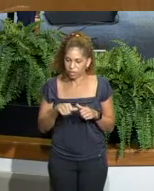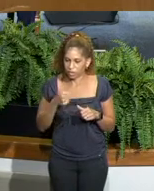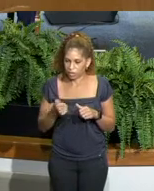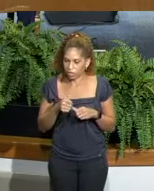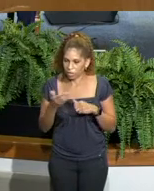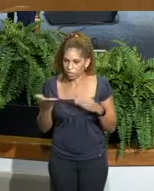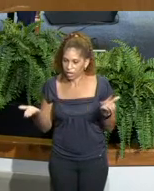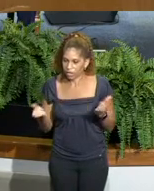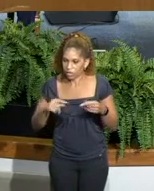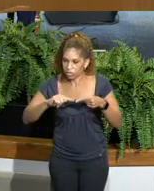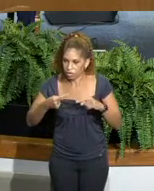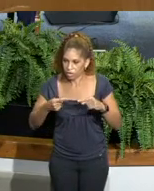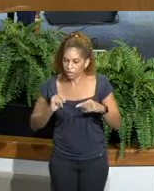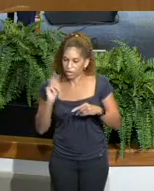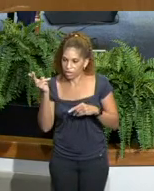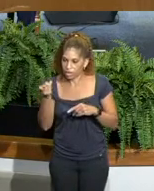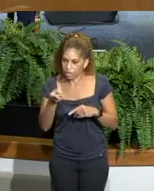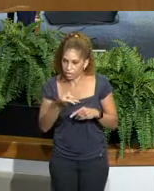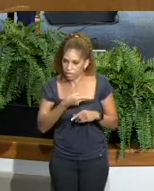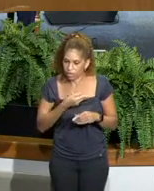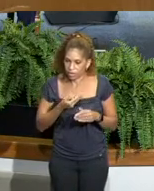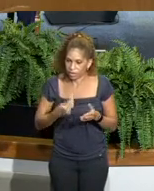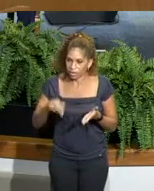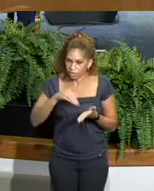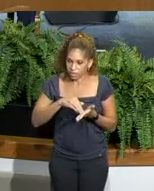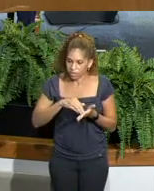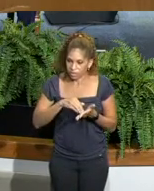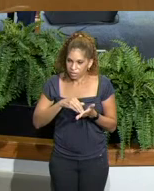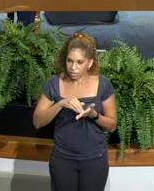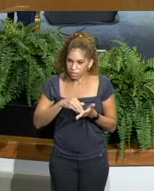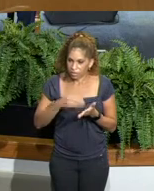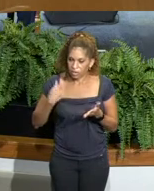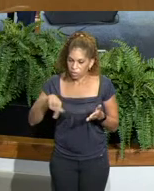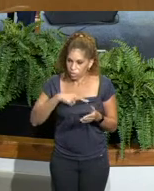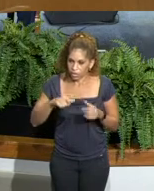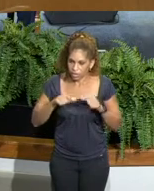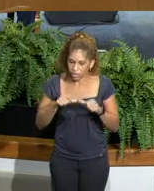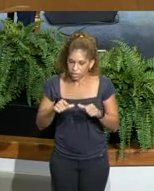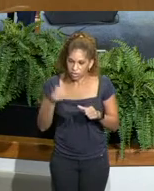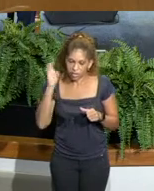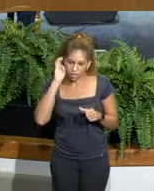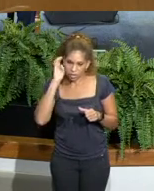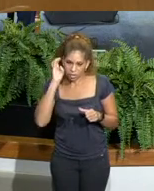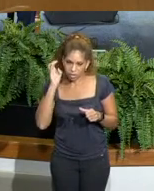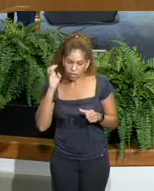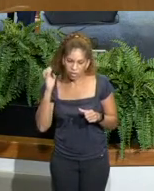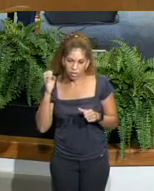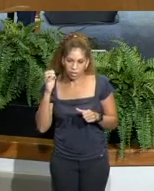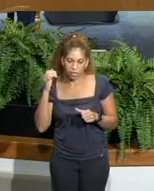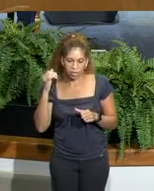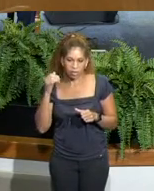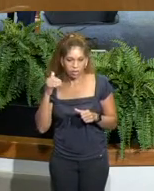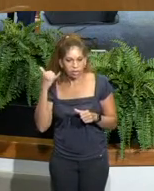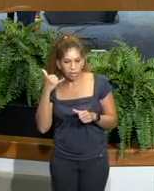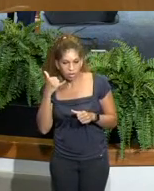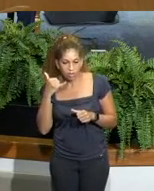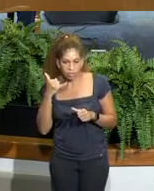thing that is hurting us is, in the midst of this, we keep hearing the calls for two things that will not help